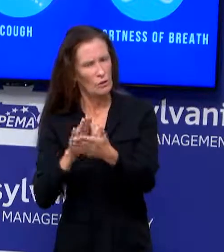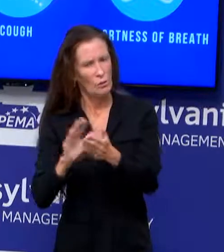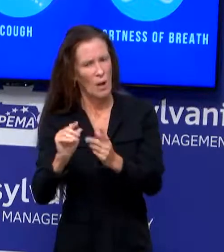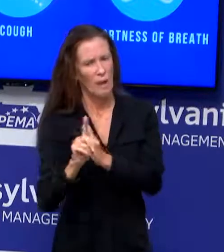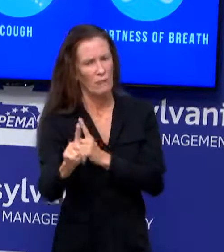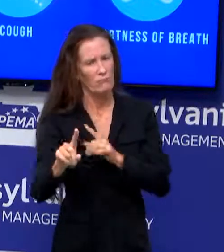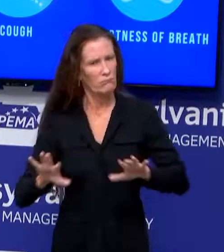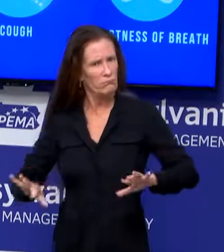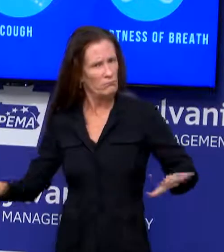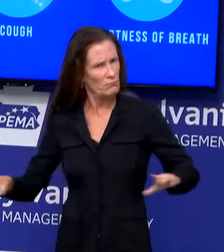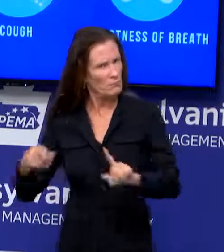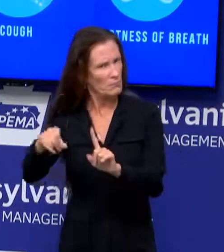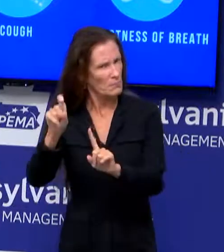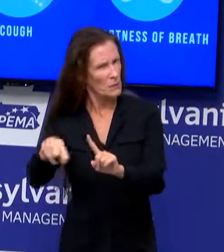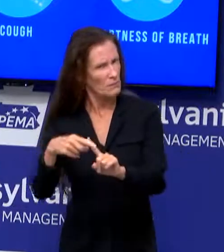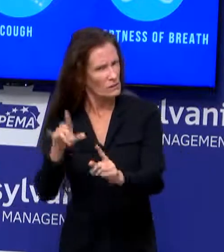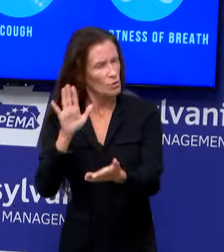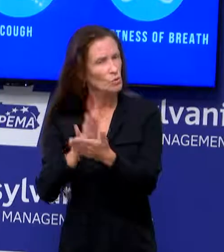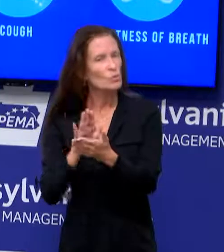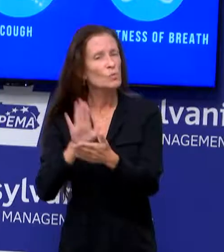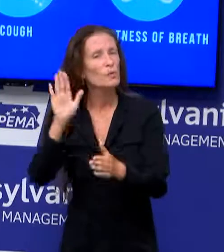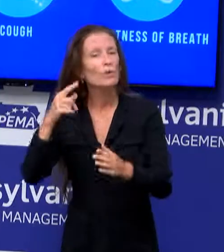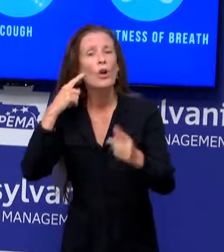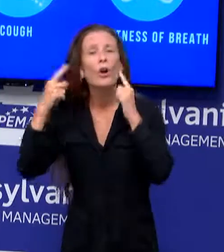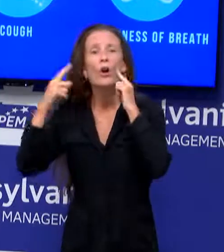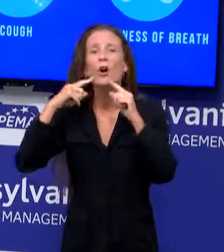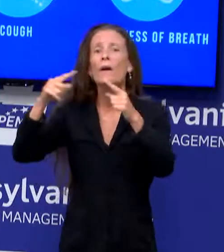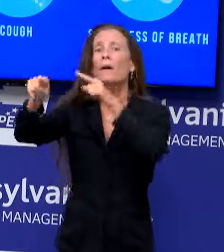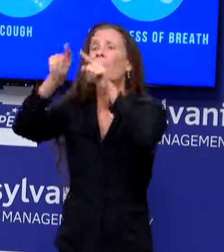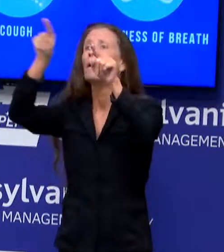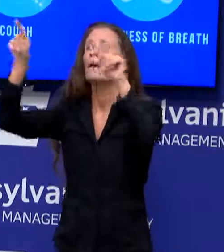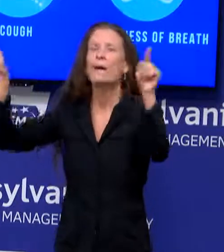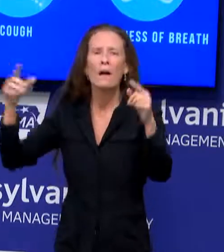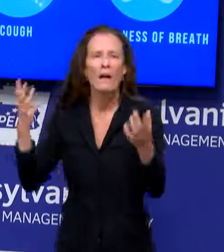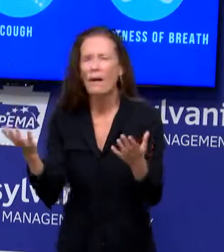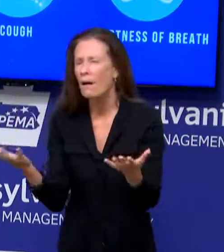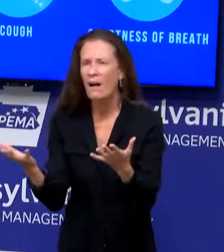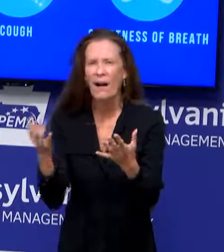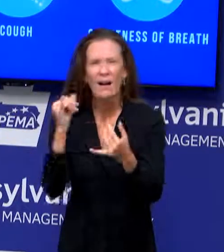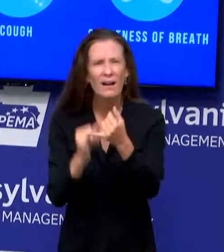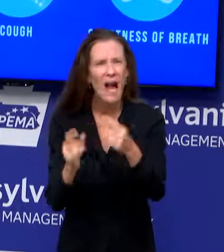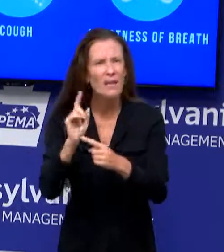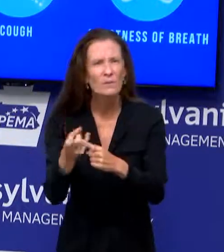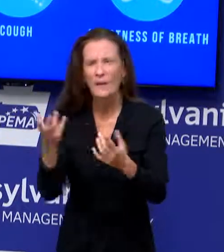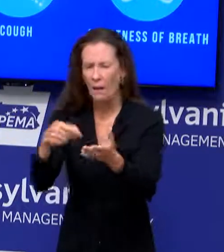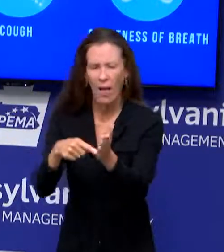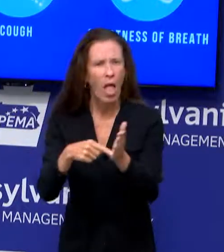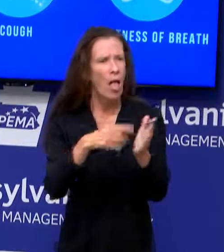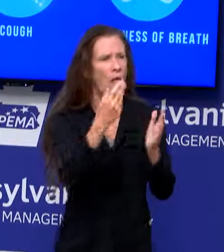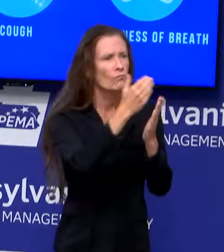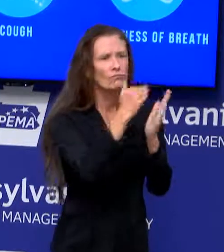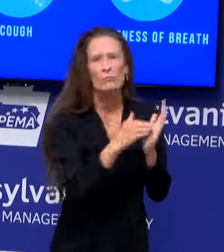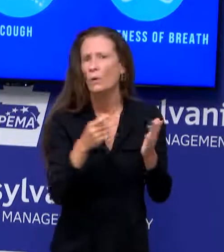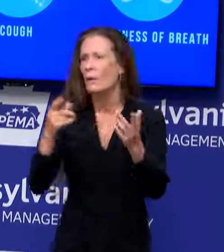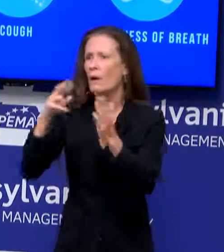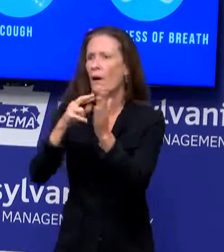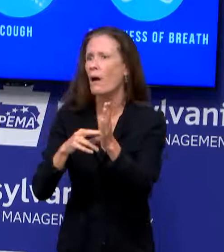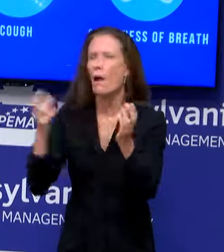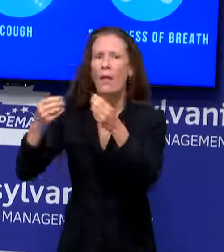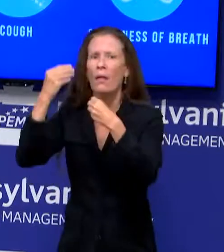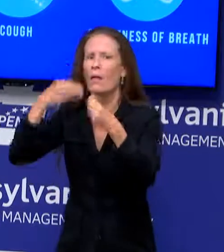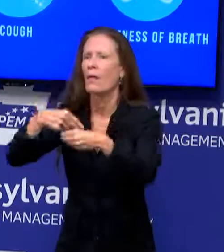school officials that, okay, this is like another last minute guidance or order that they have to comply with. And they're